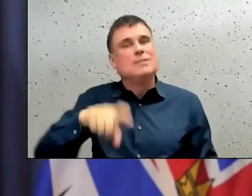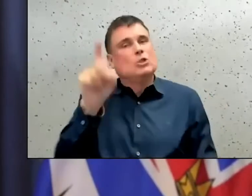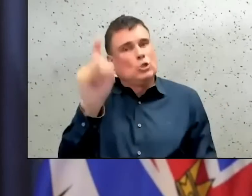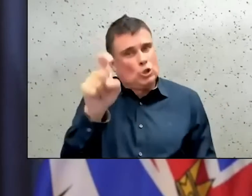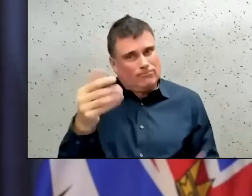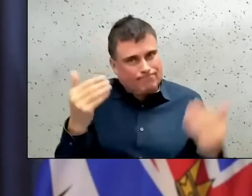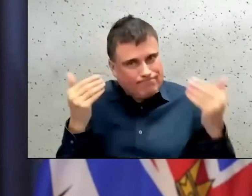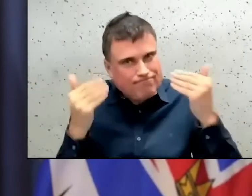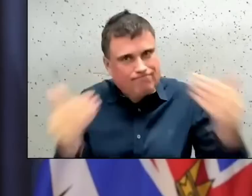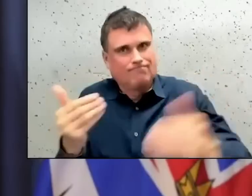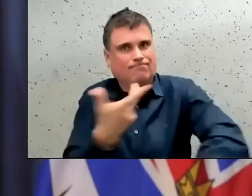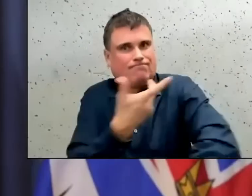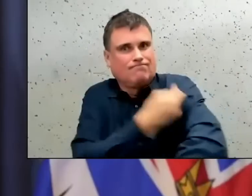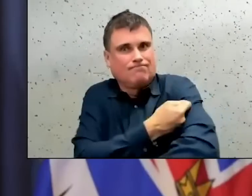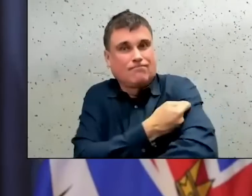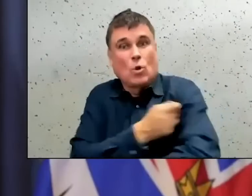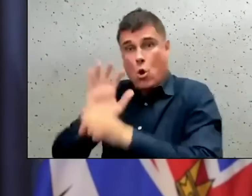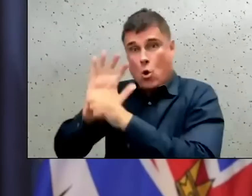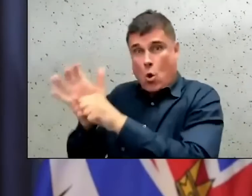COVID-19 and join the